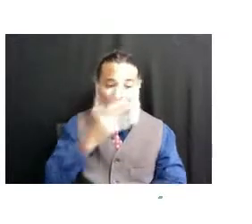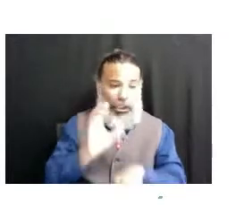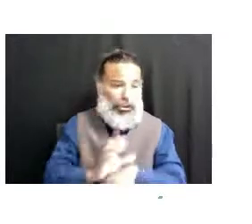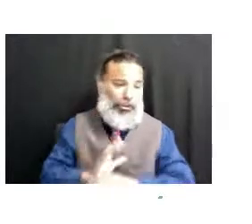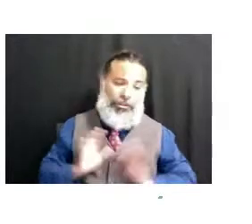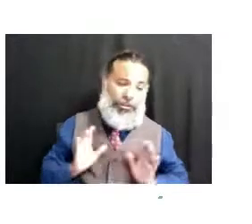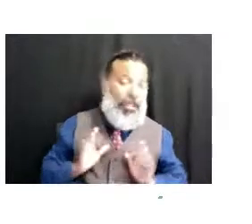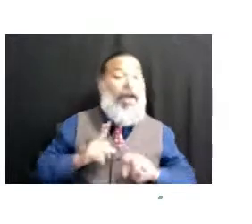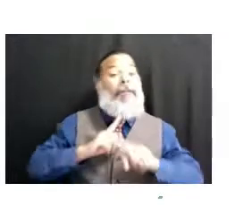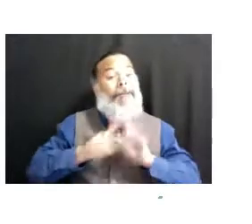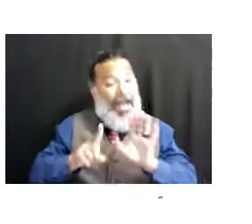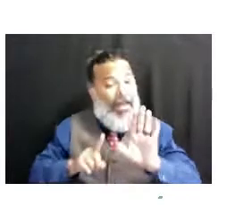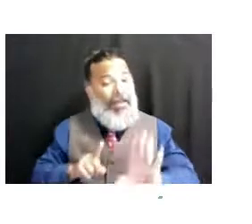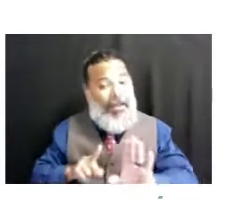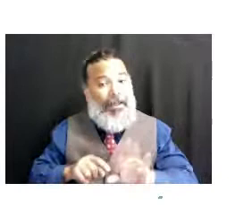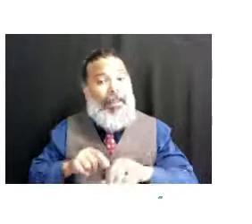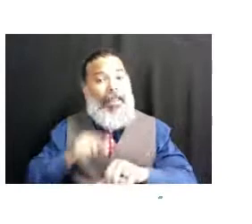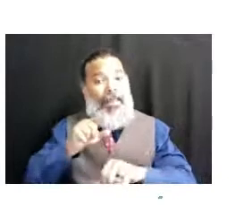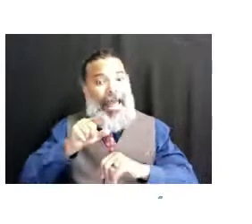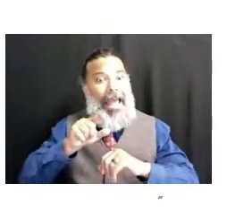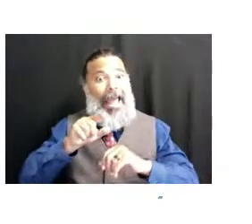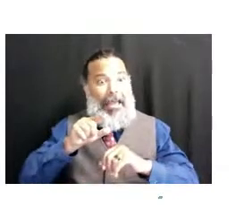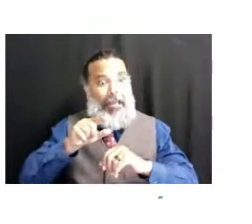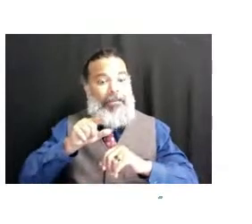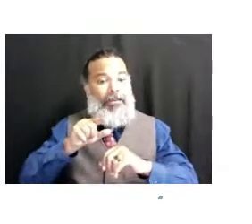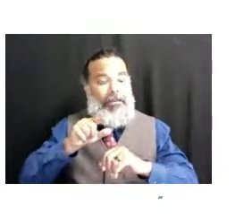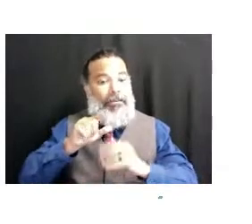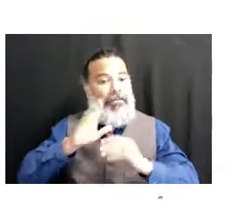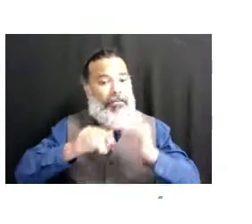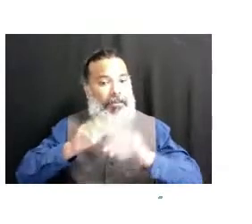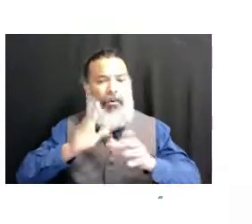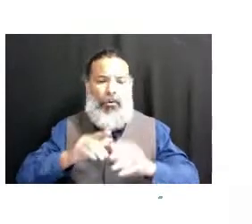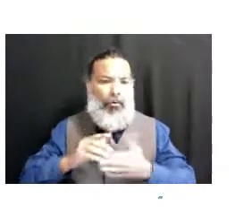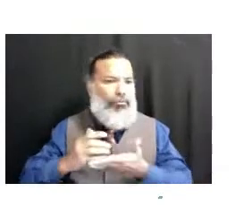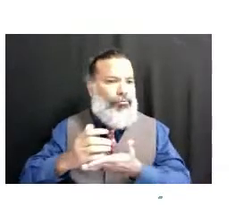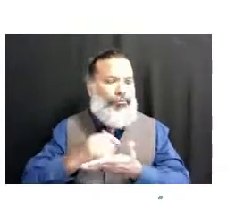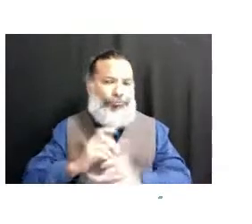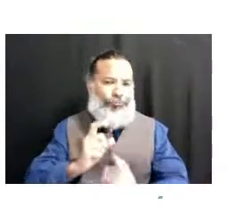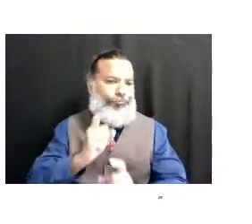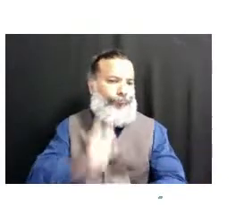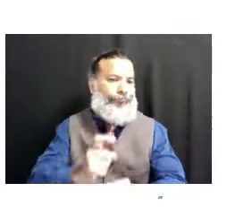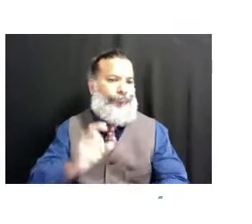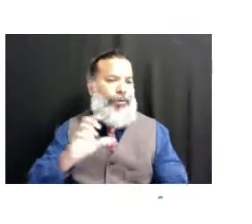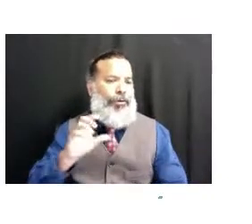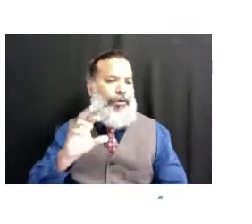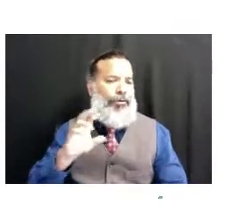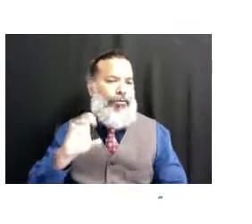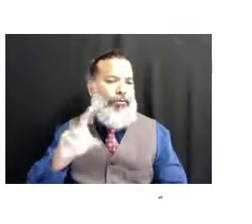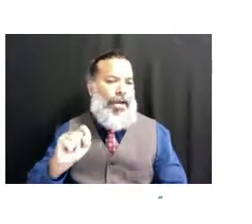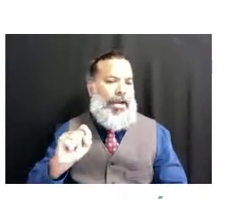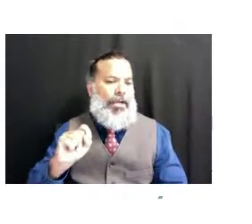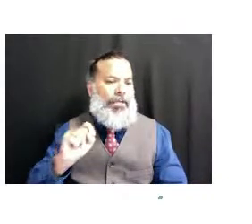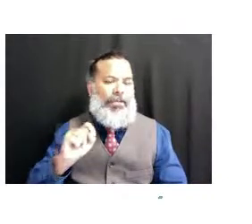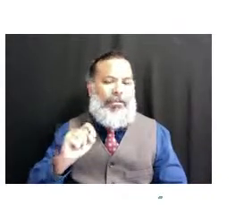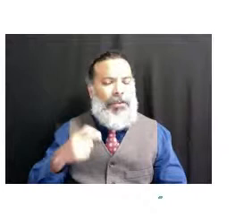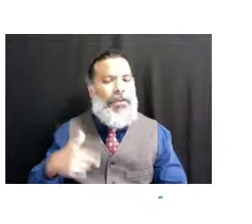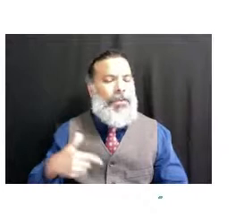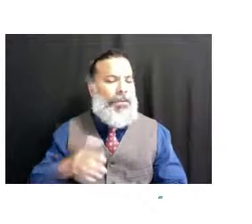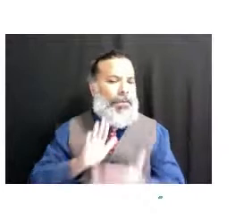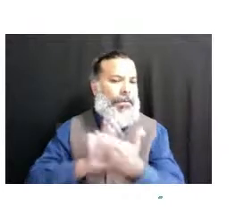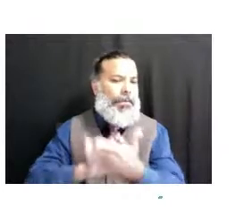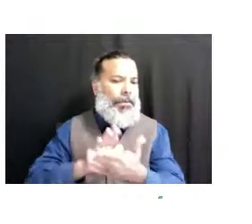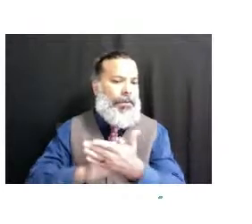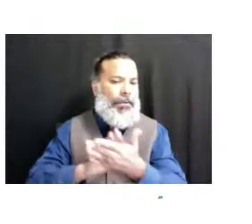this building deserves all the credit that we could possibly give to it.